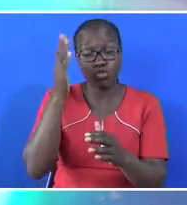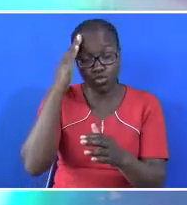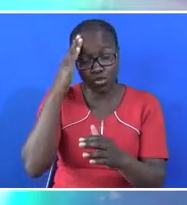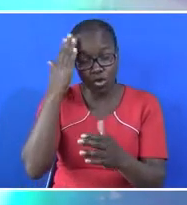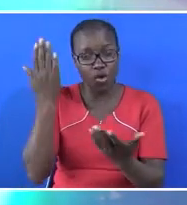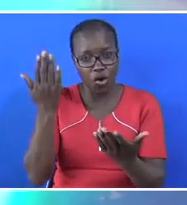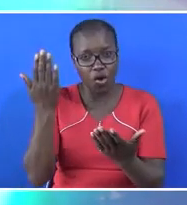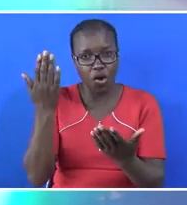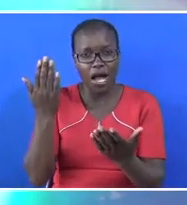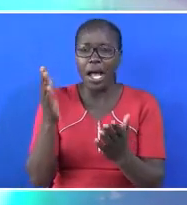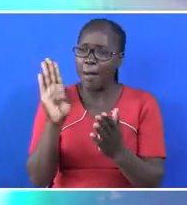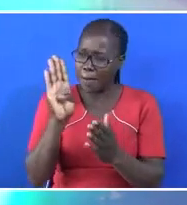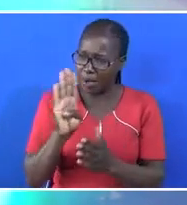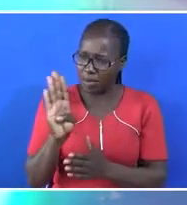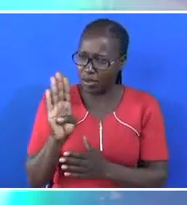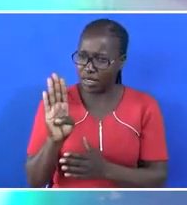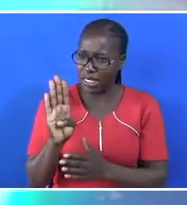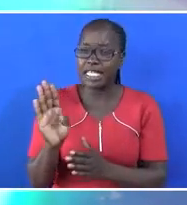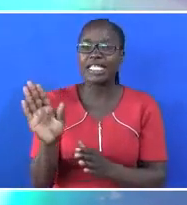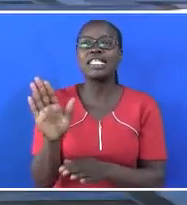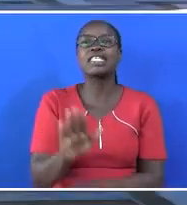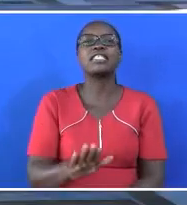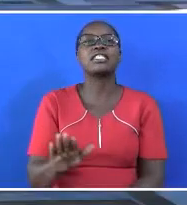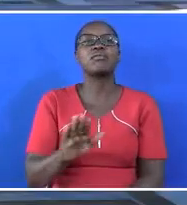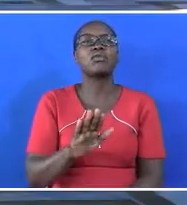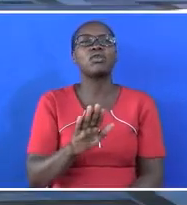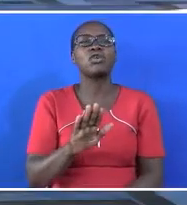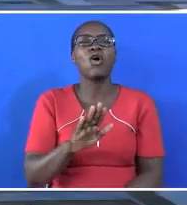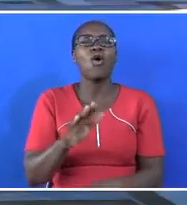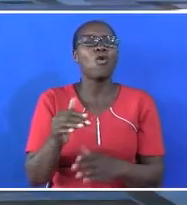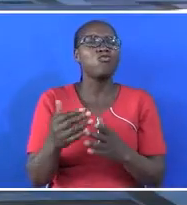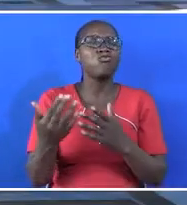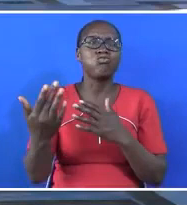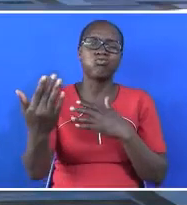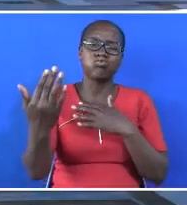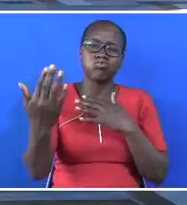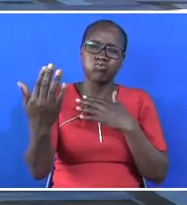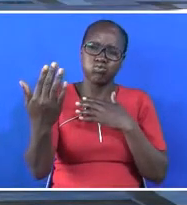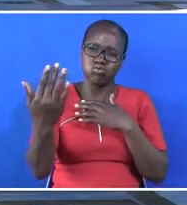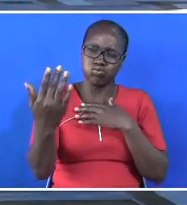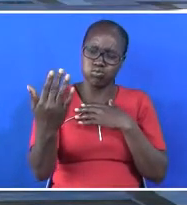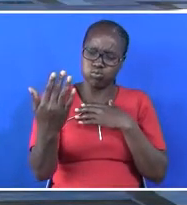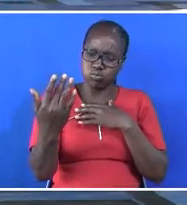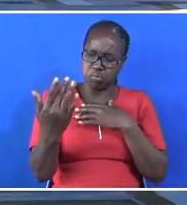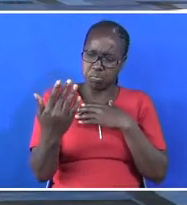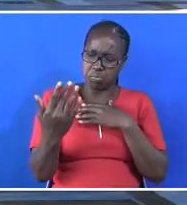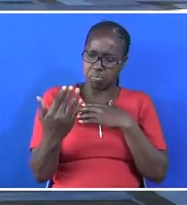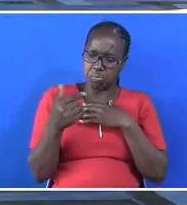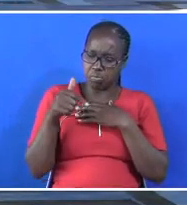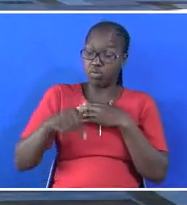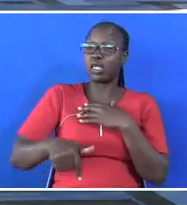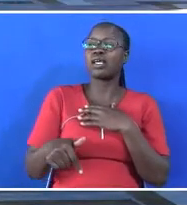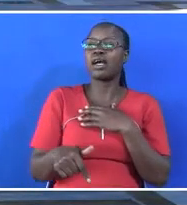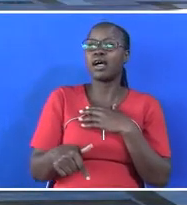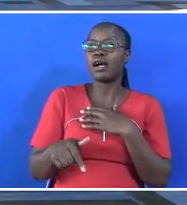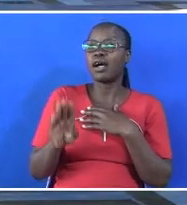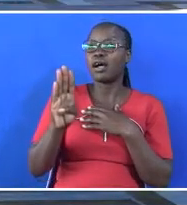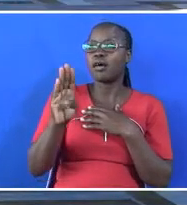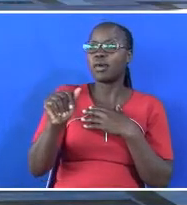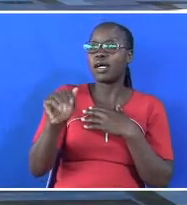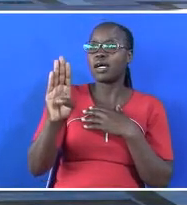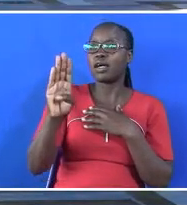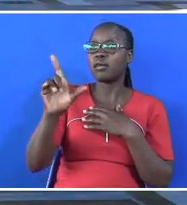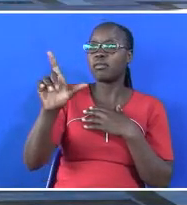is the place. Came all the way, very far from Babylon. Came from Babylon.